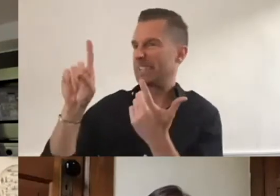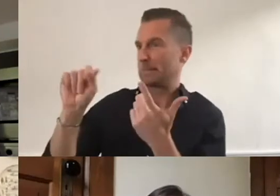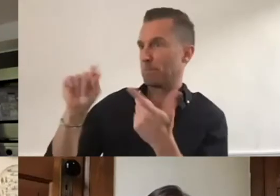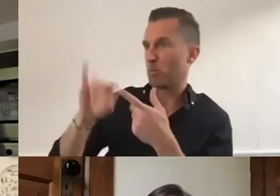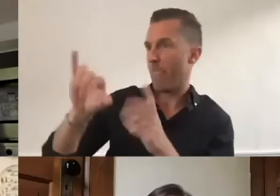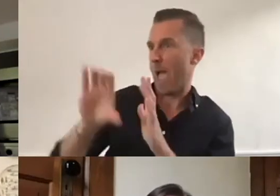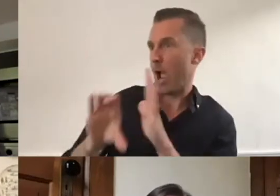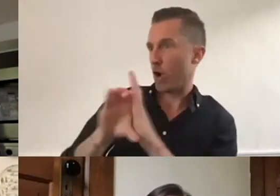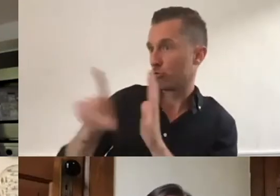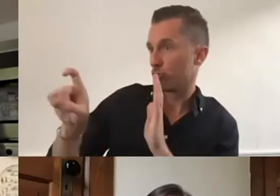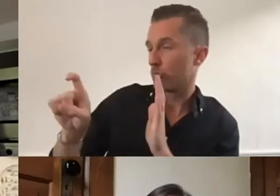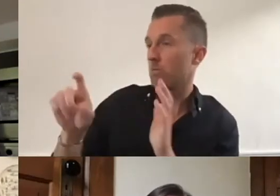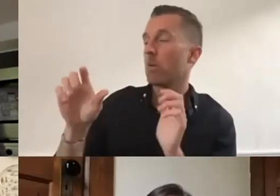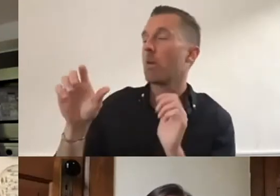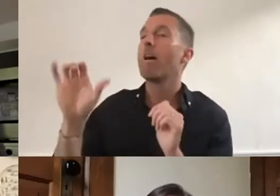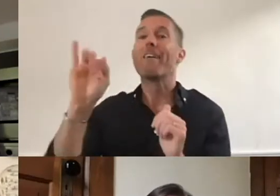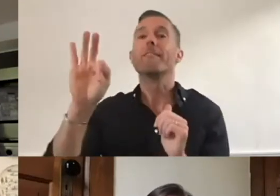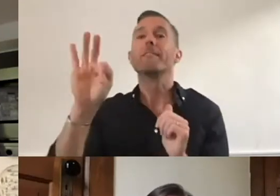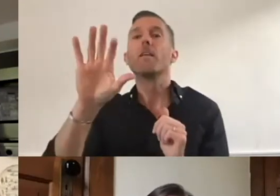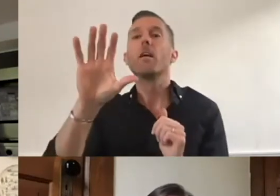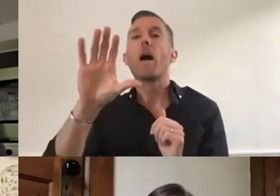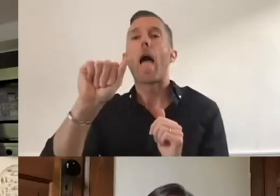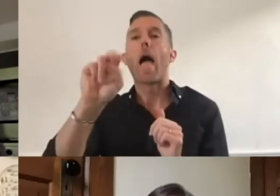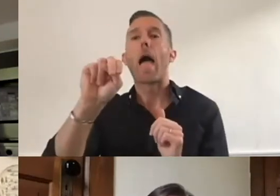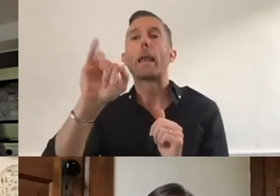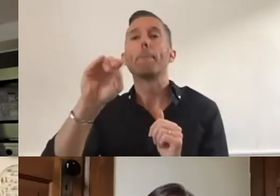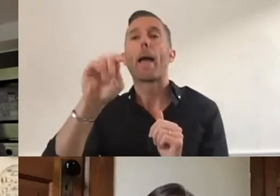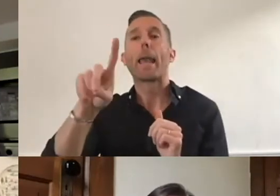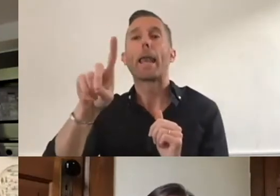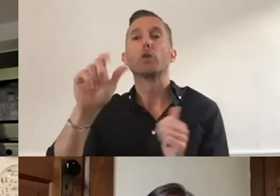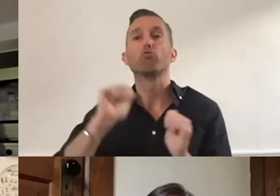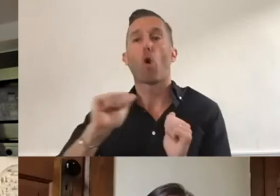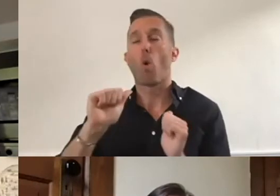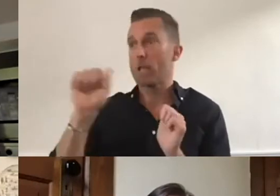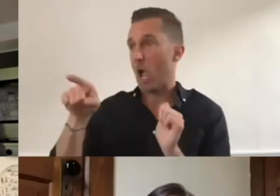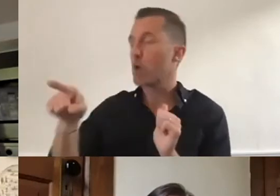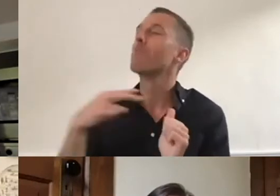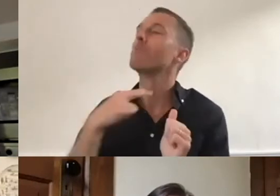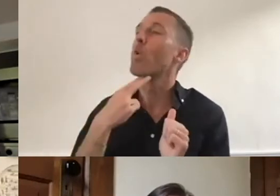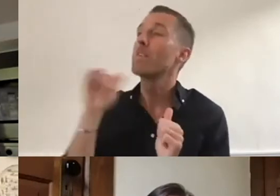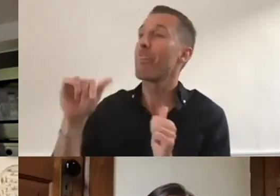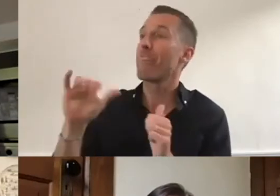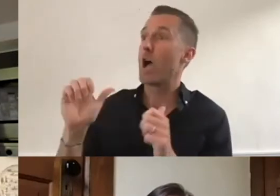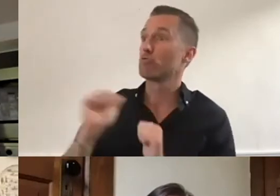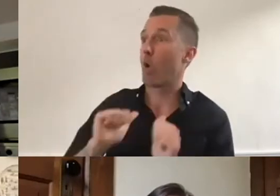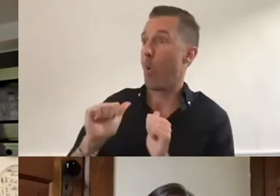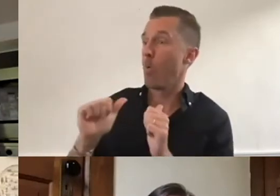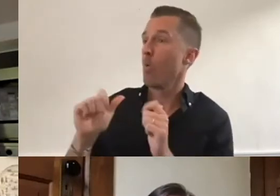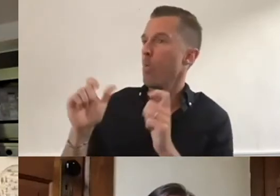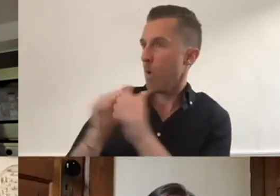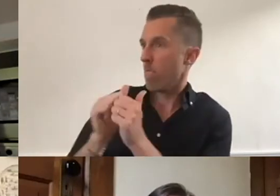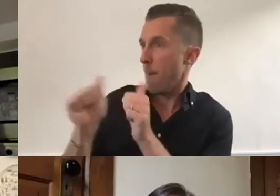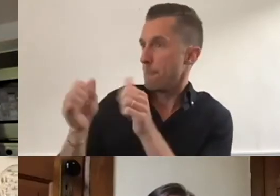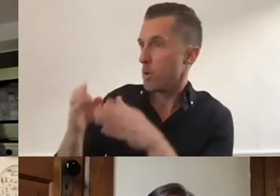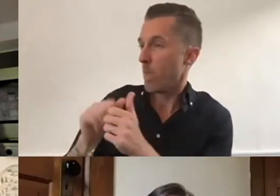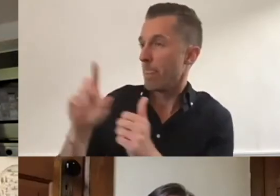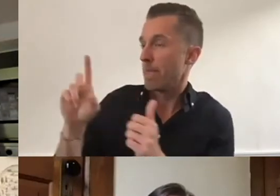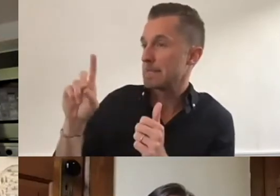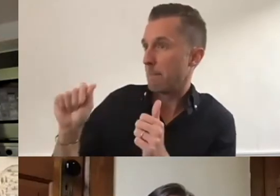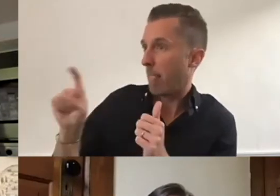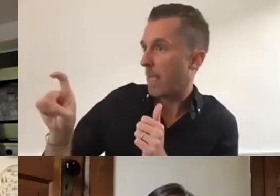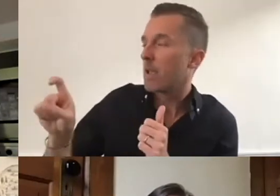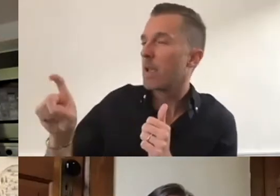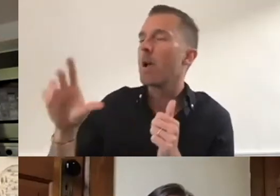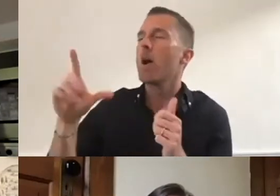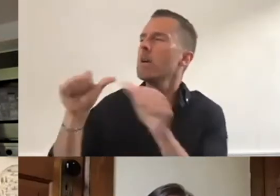ways throughout the process when shows are getting staffed. I think it's a matter of everybody keeping it top of mind, so that everyone is